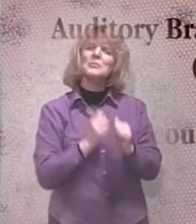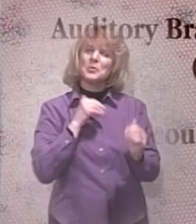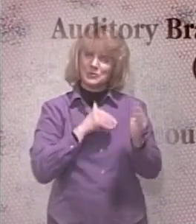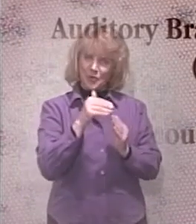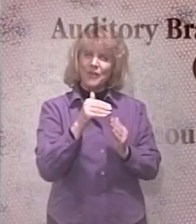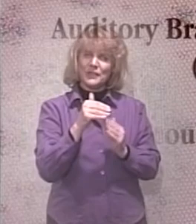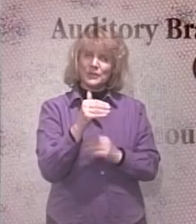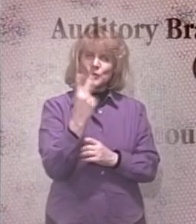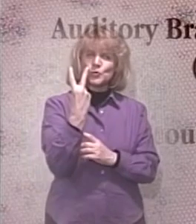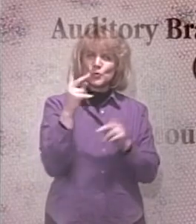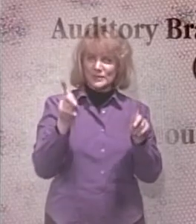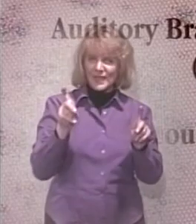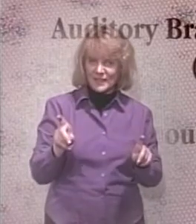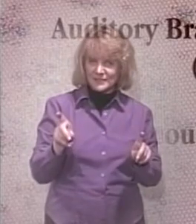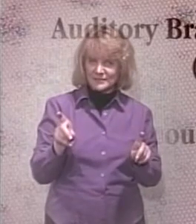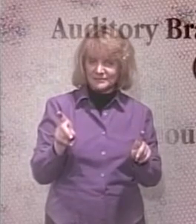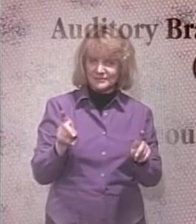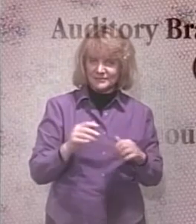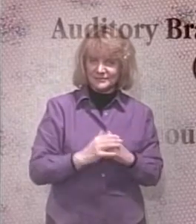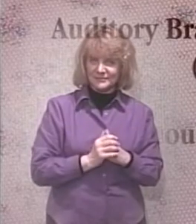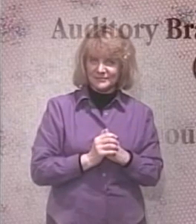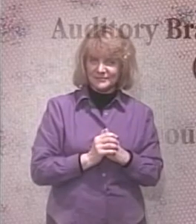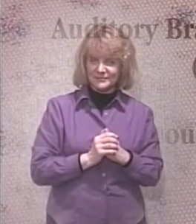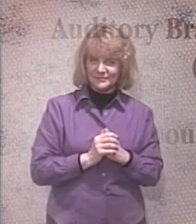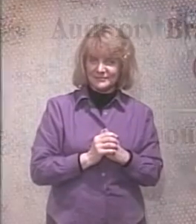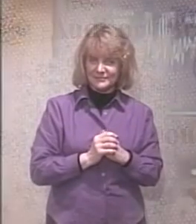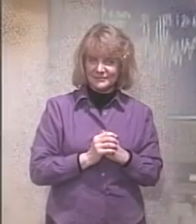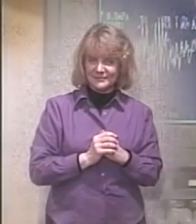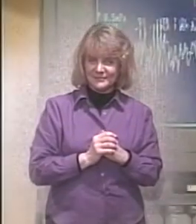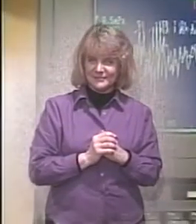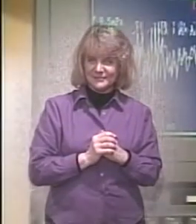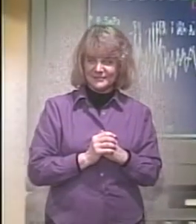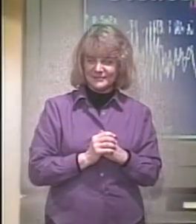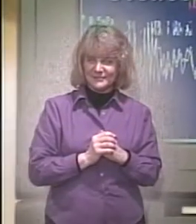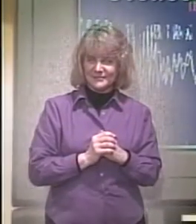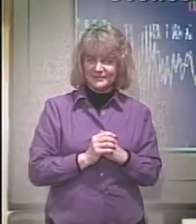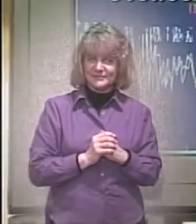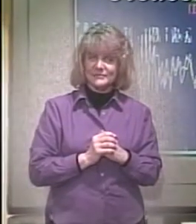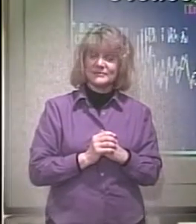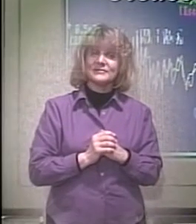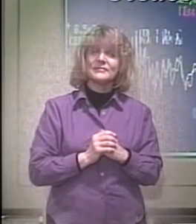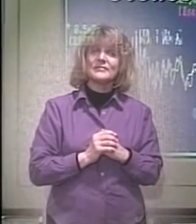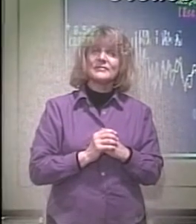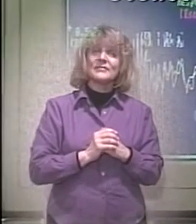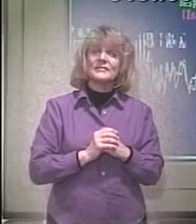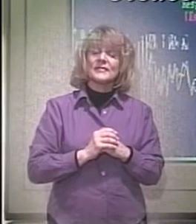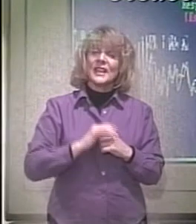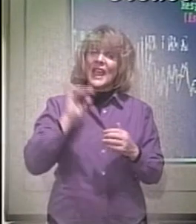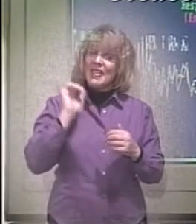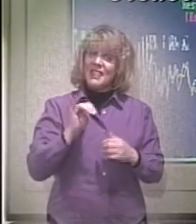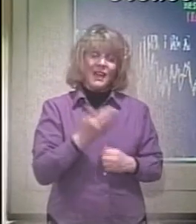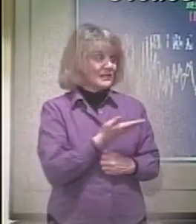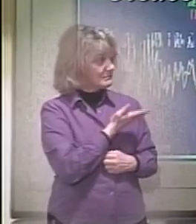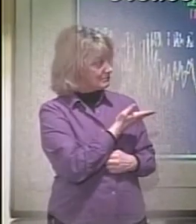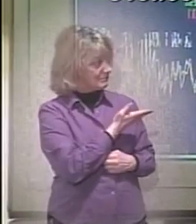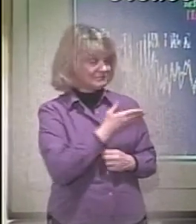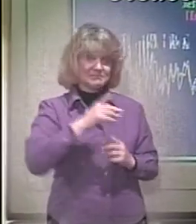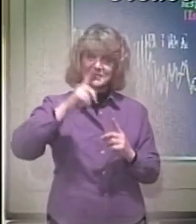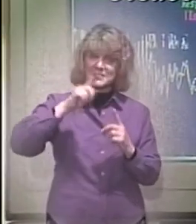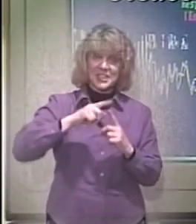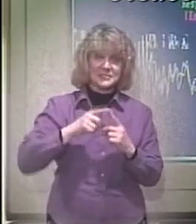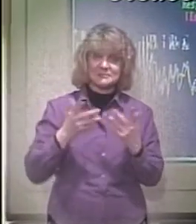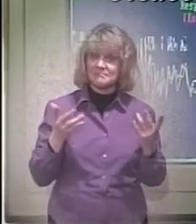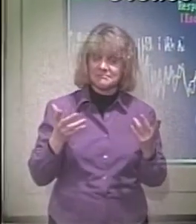of infants. With an otoacoustic emission screening, A soft click